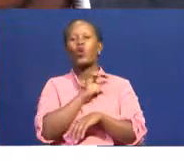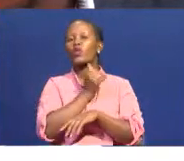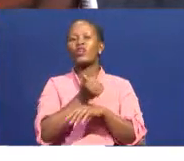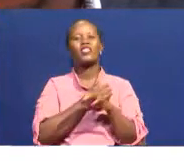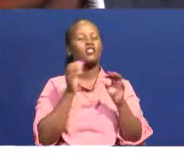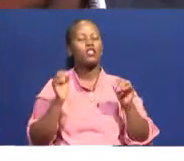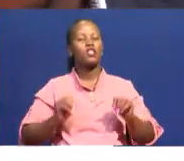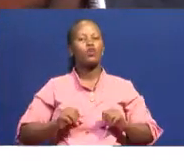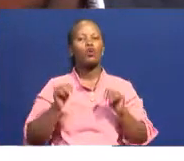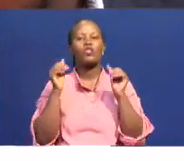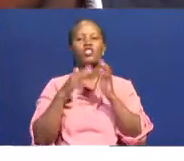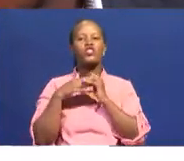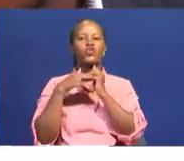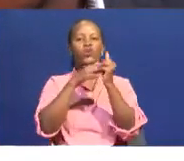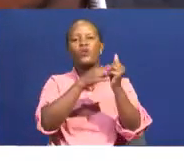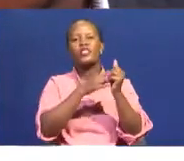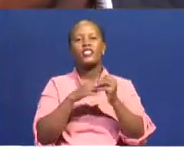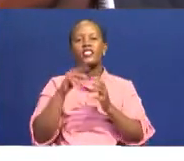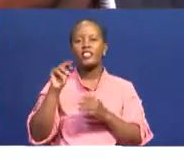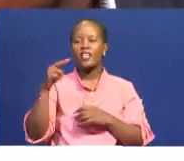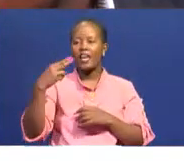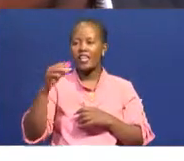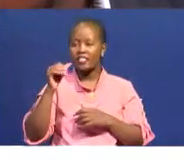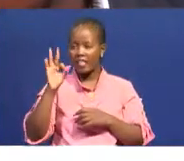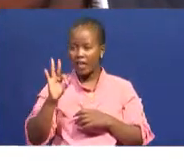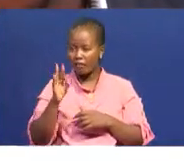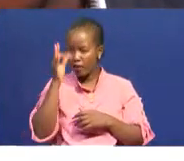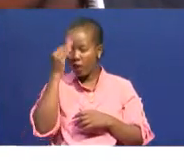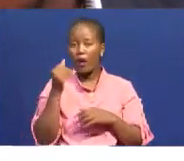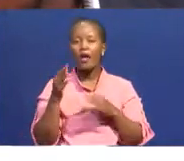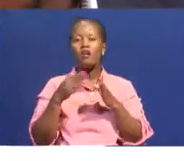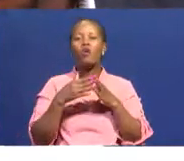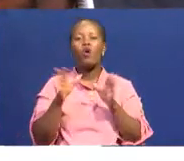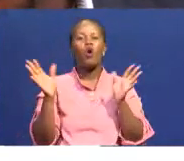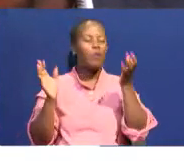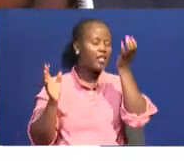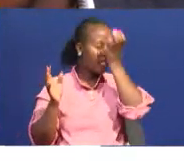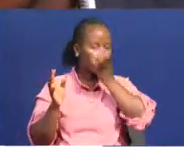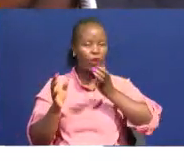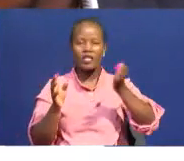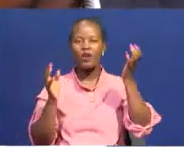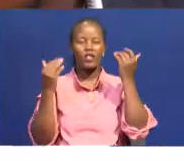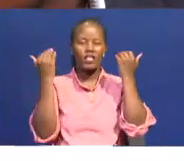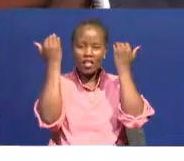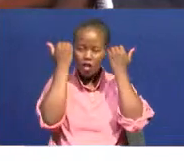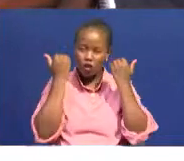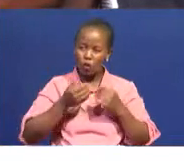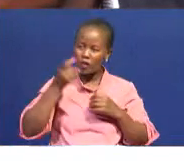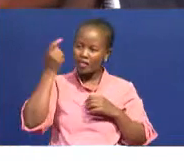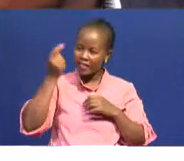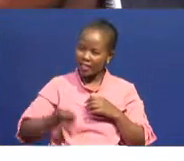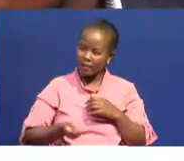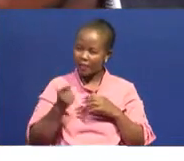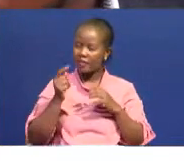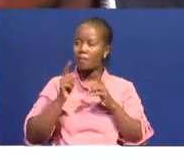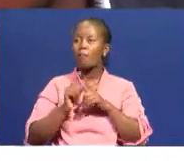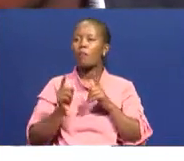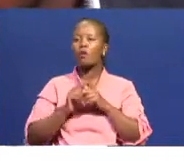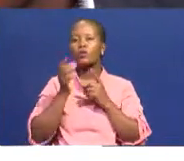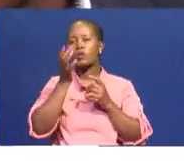the helm of the NHIF due to openly disregarding court orders and violating Articles